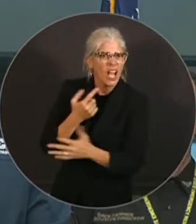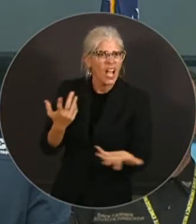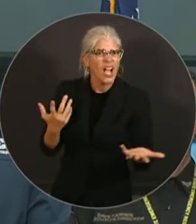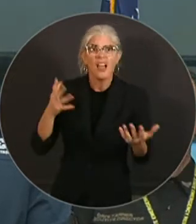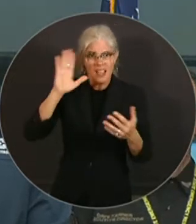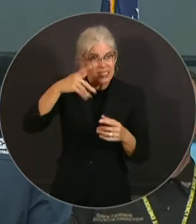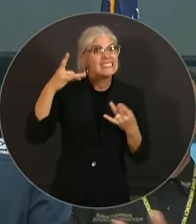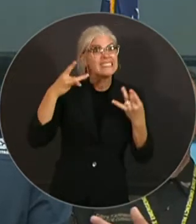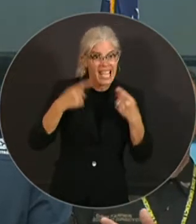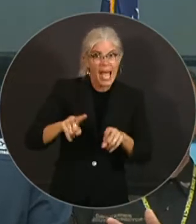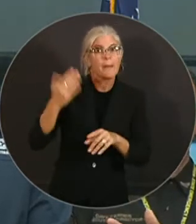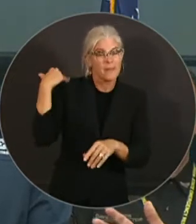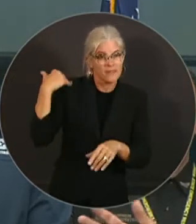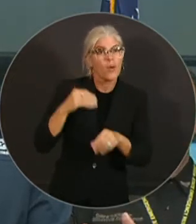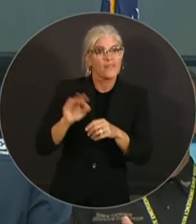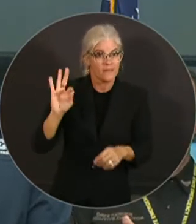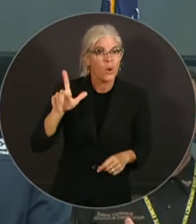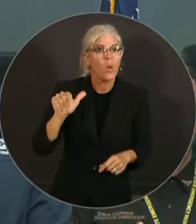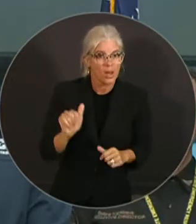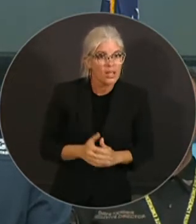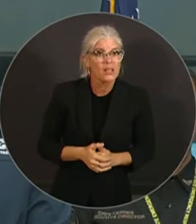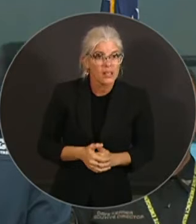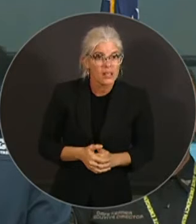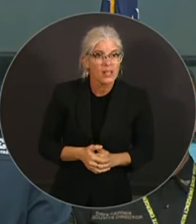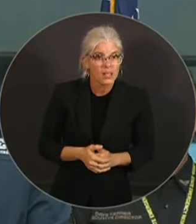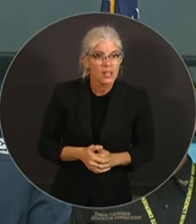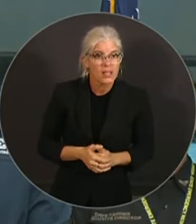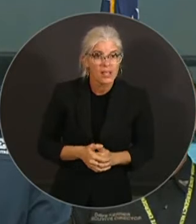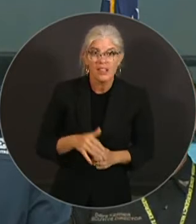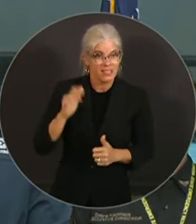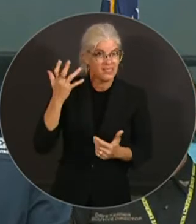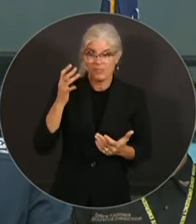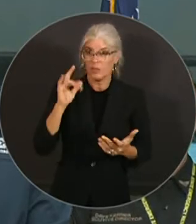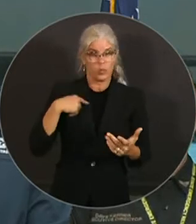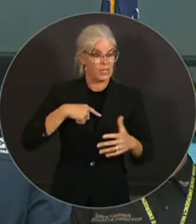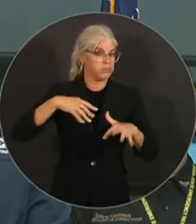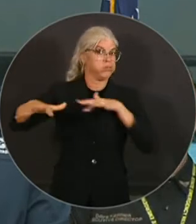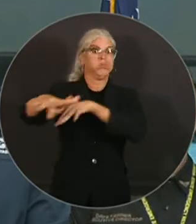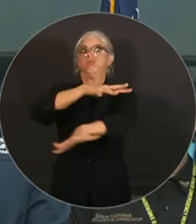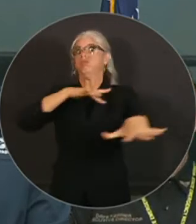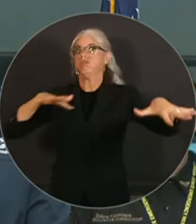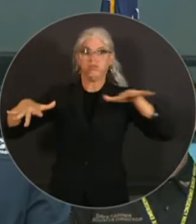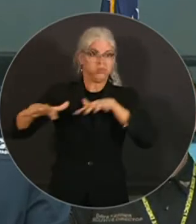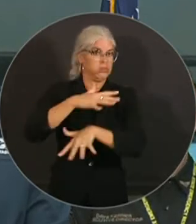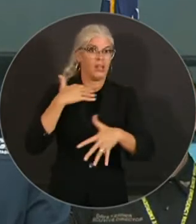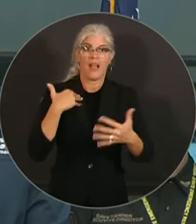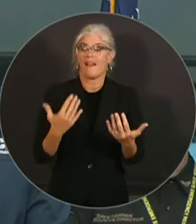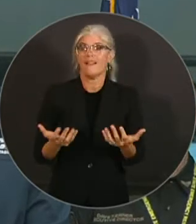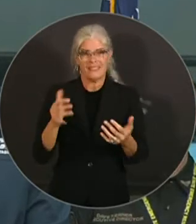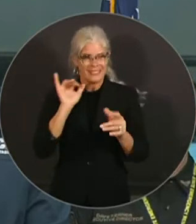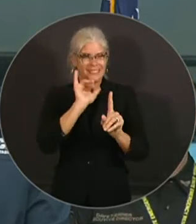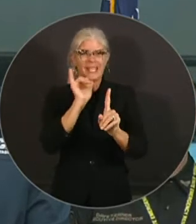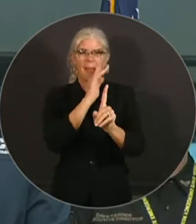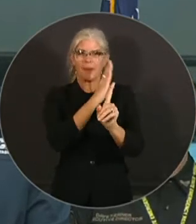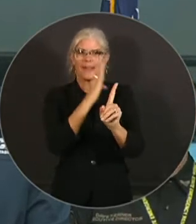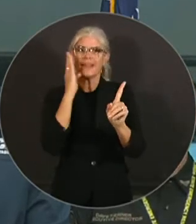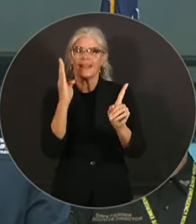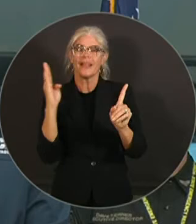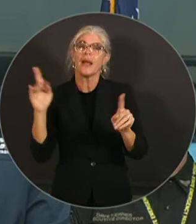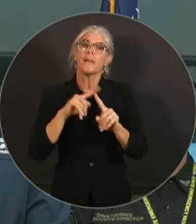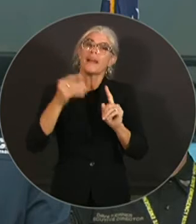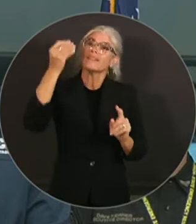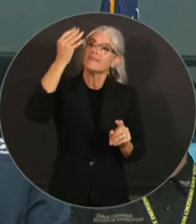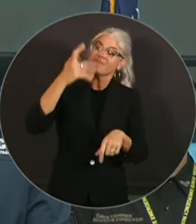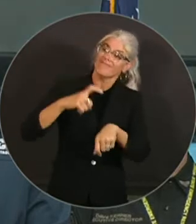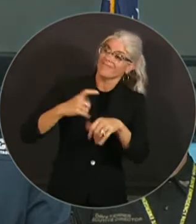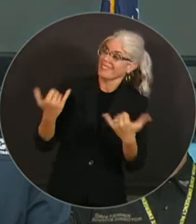Florida. 2004 season was very crazy, and there are some similarities to that. But the reality is we're